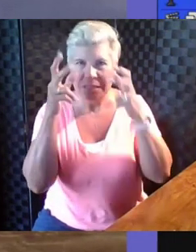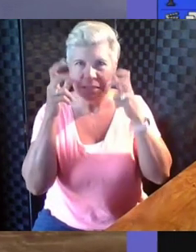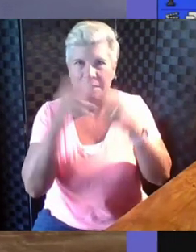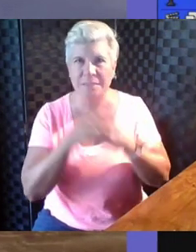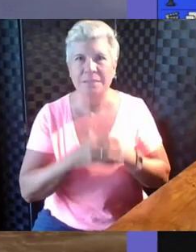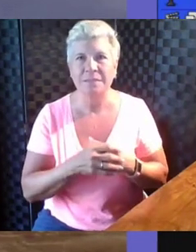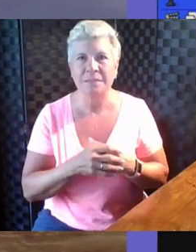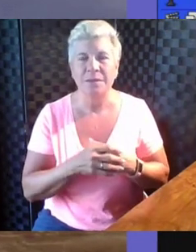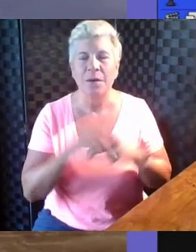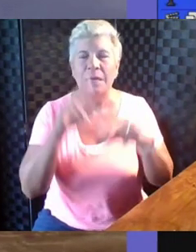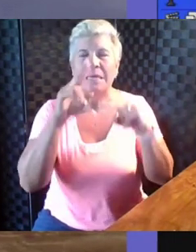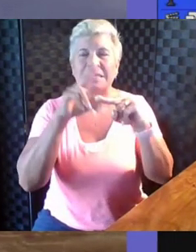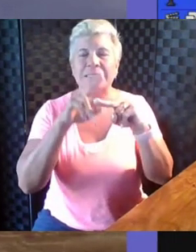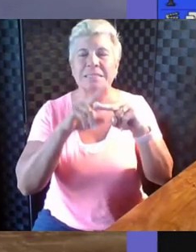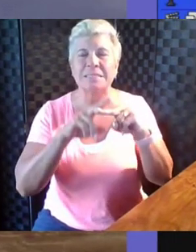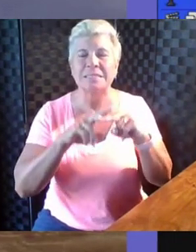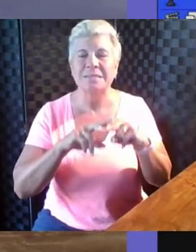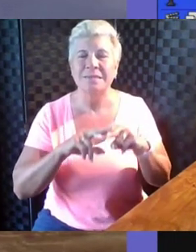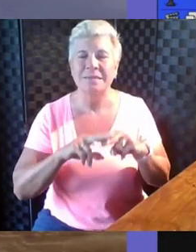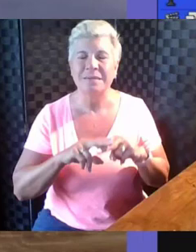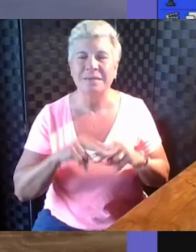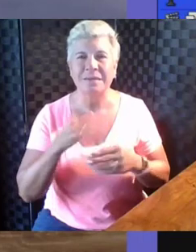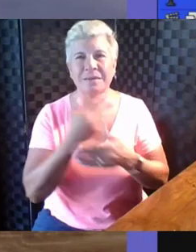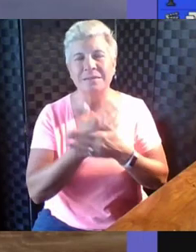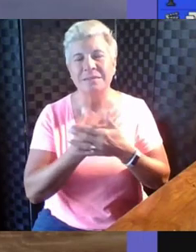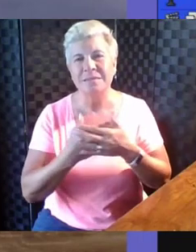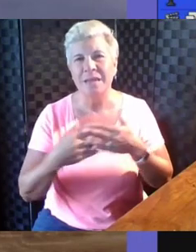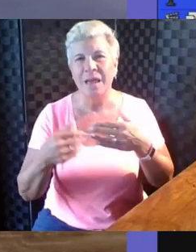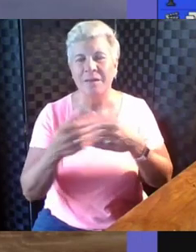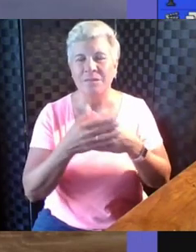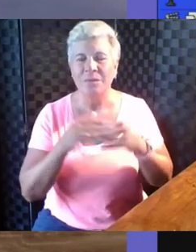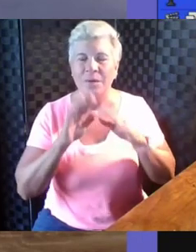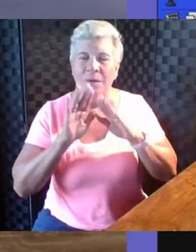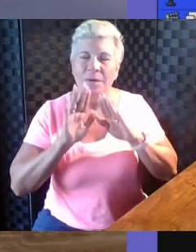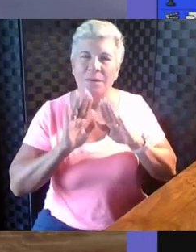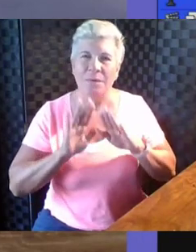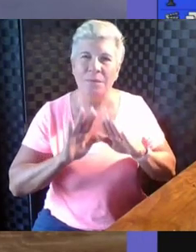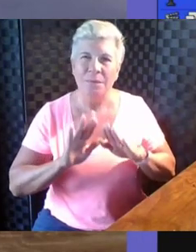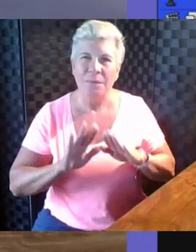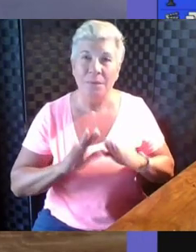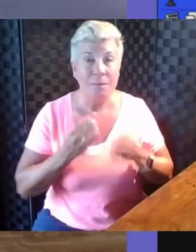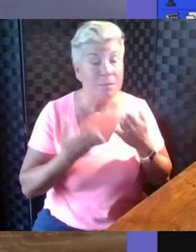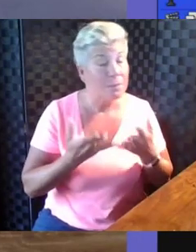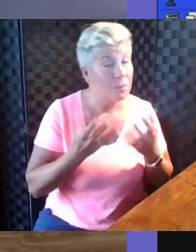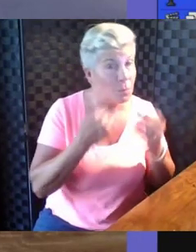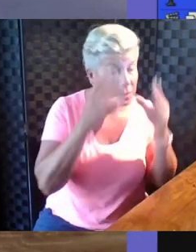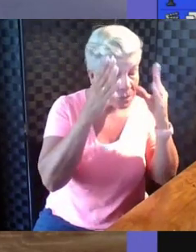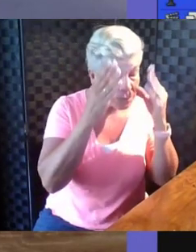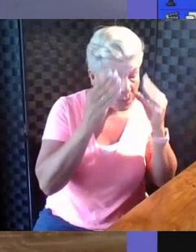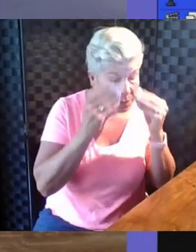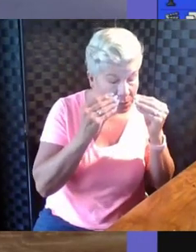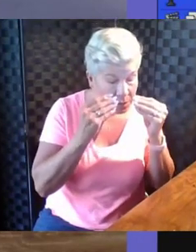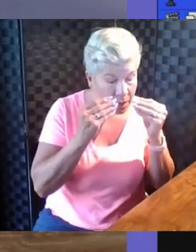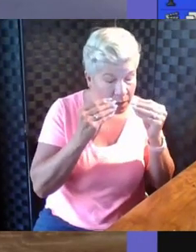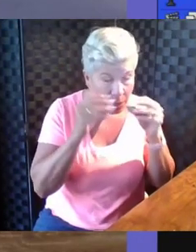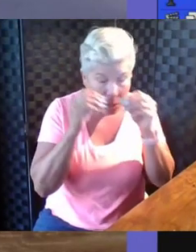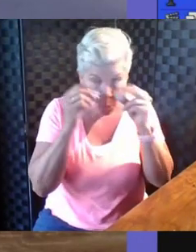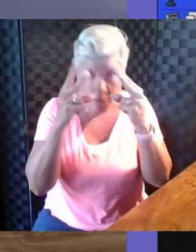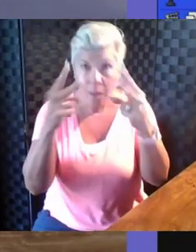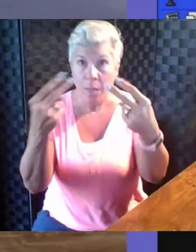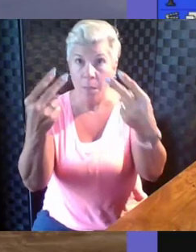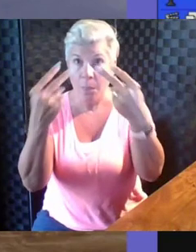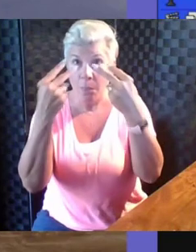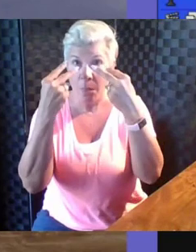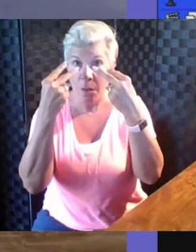Begin by sitting in a comfortable position. You might want to close your eyes.